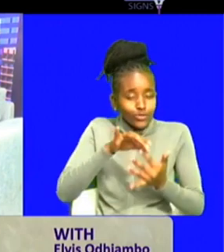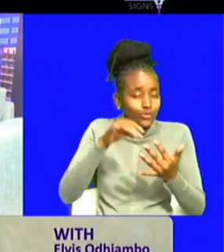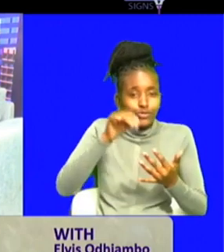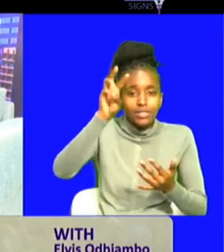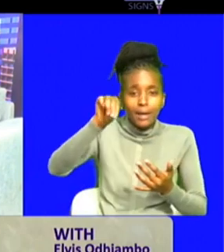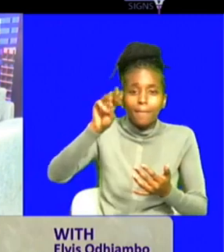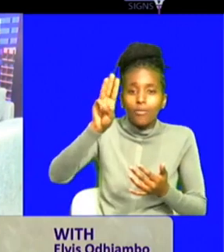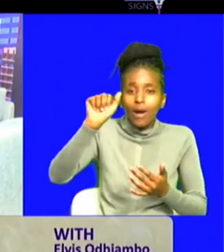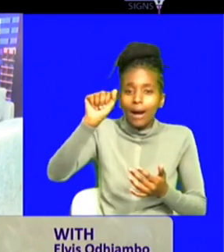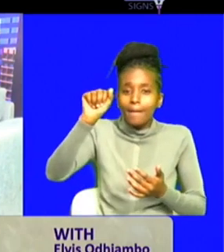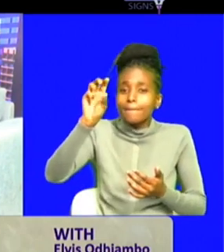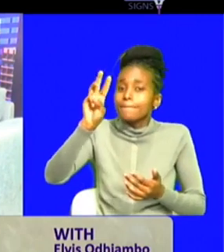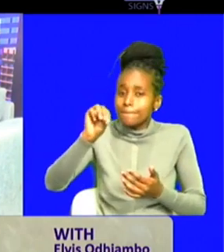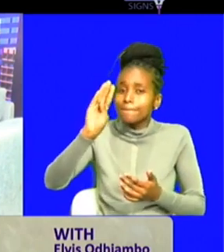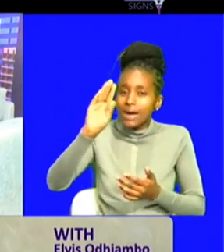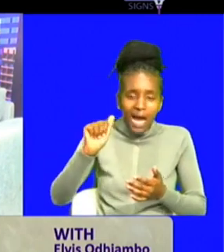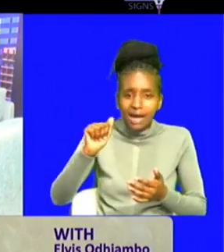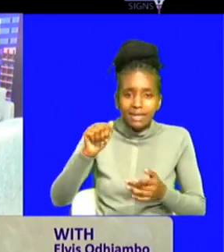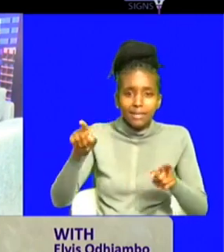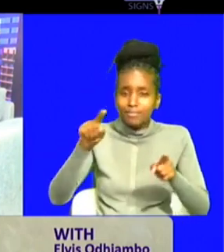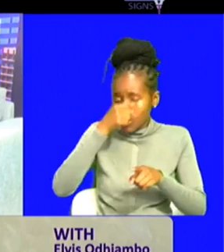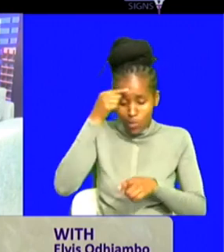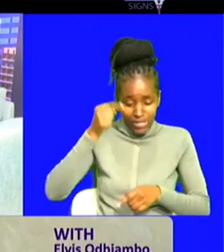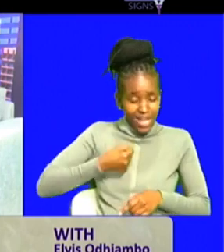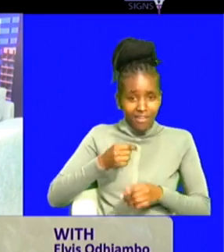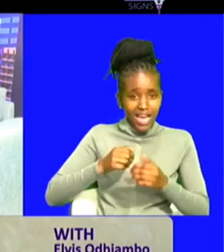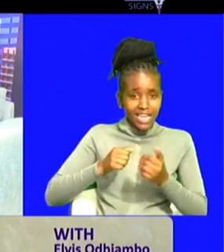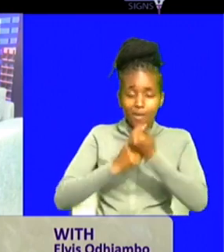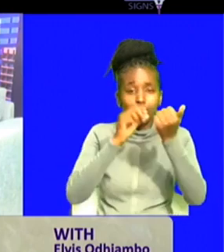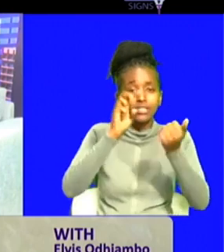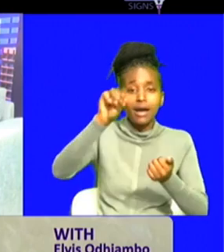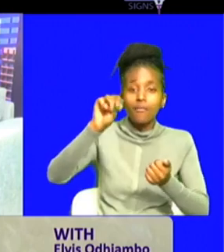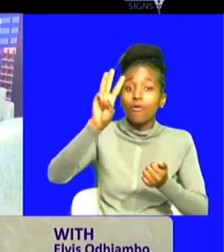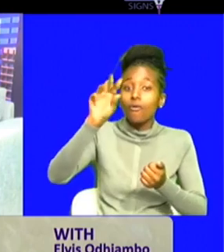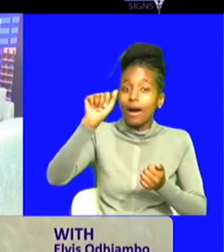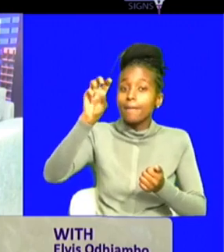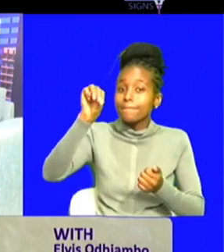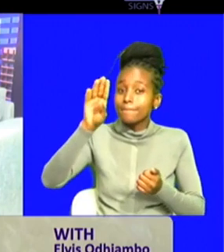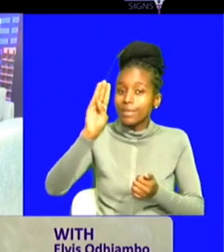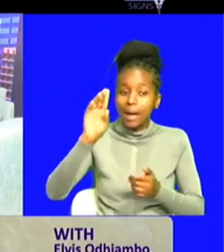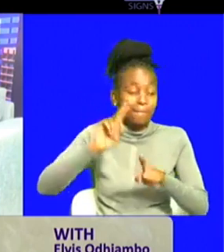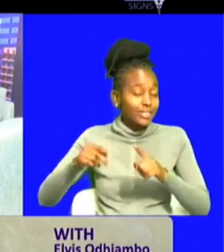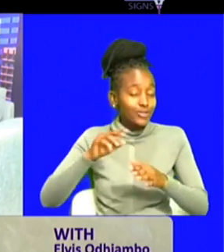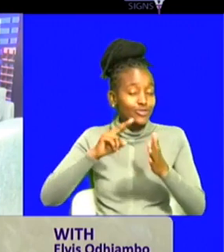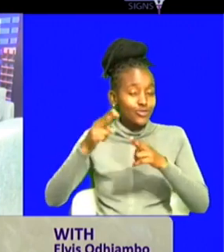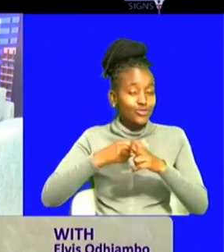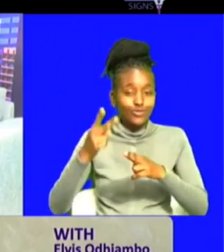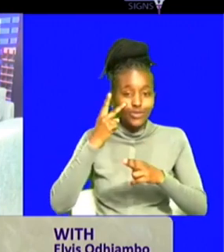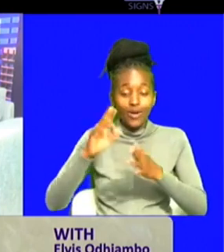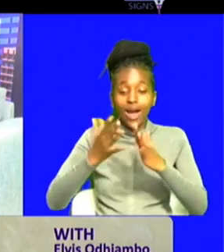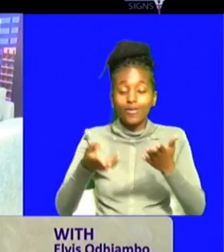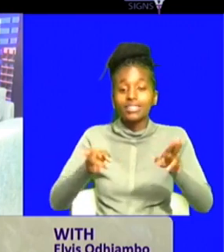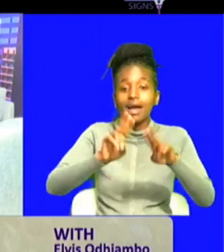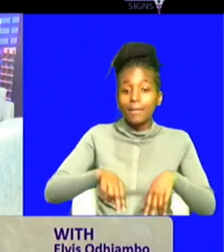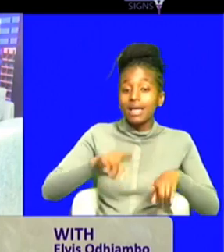RFC team hatari. Mimi hapa hivi this group D I'm going to support Mwamba, but then again we are going to see how it's going to pan out. Now guys,